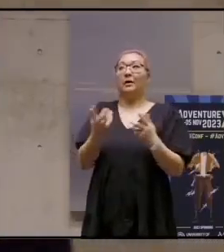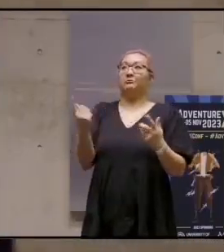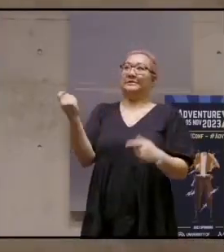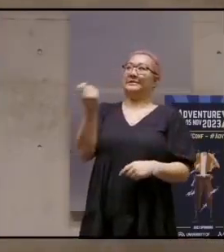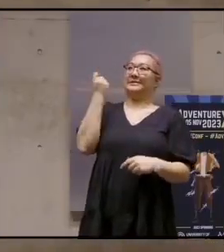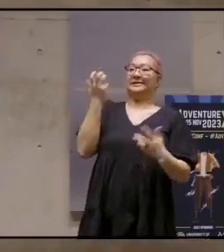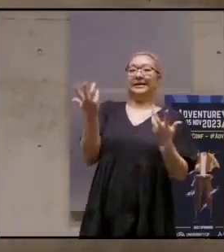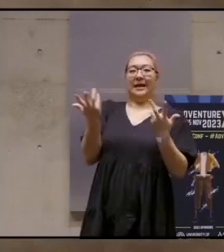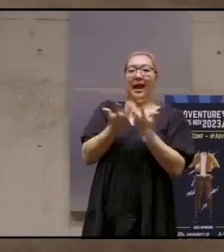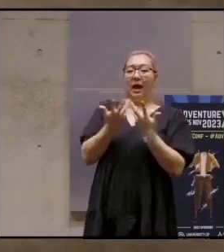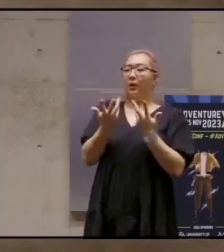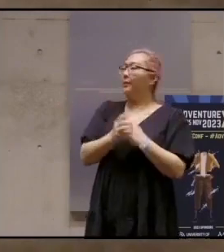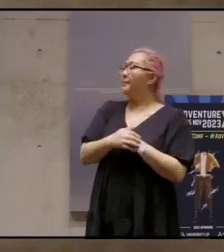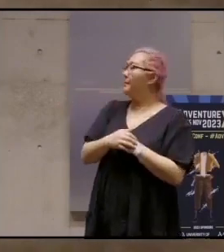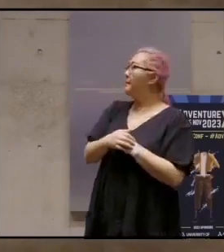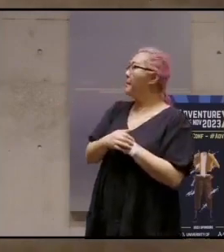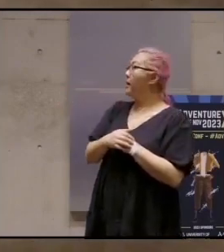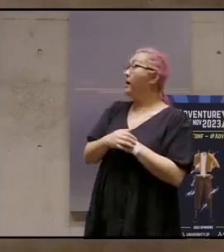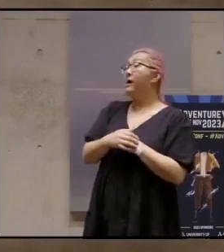fairly good outcome.